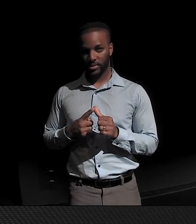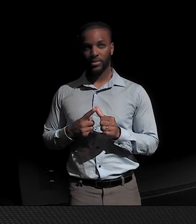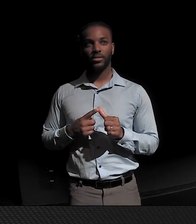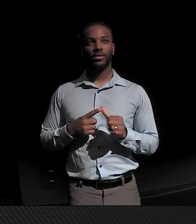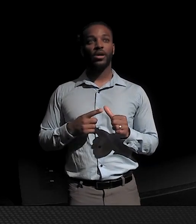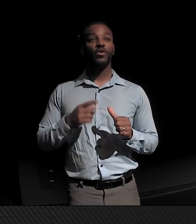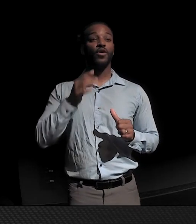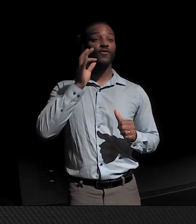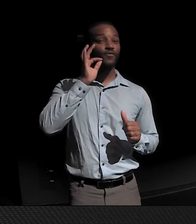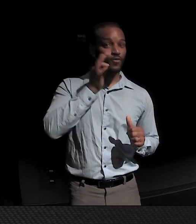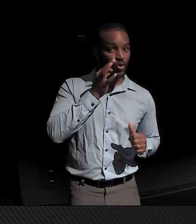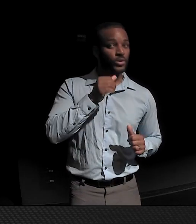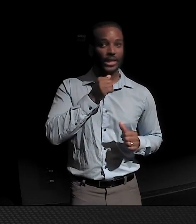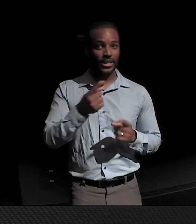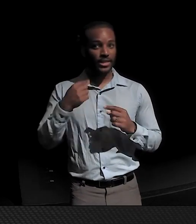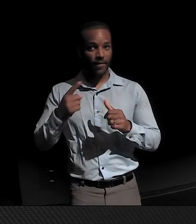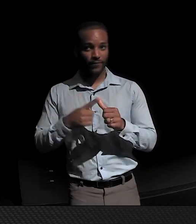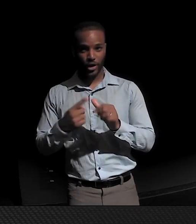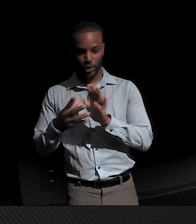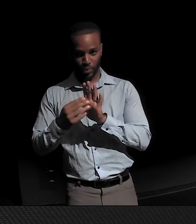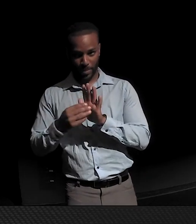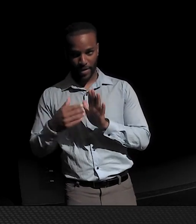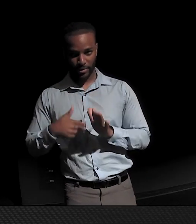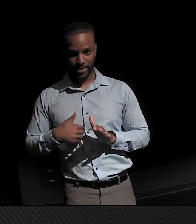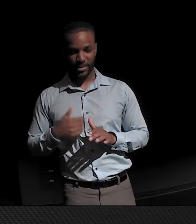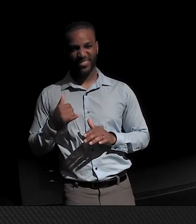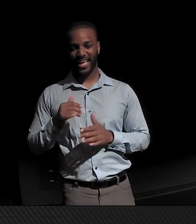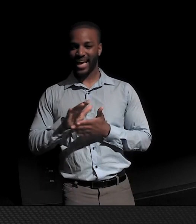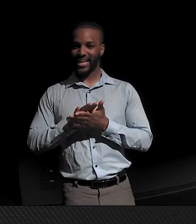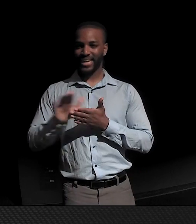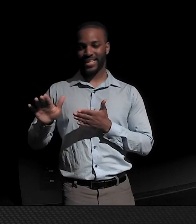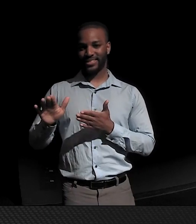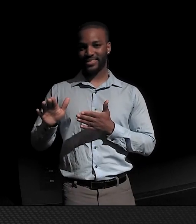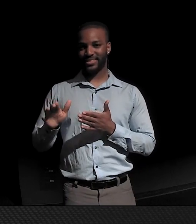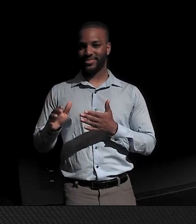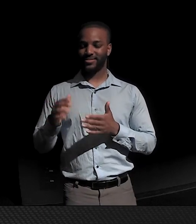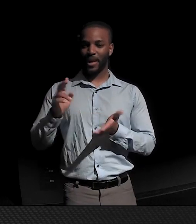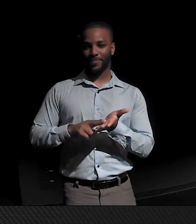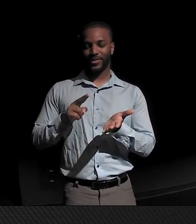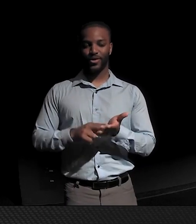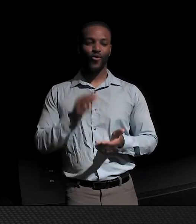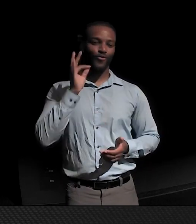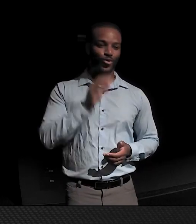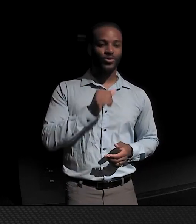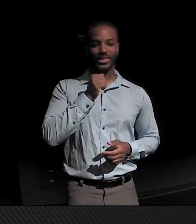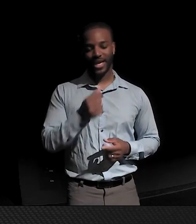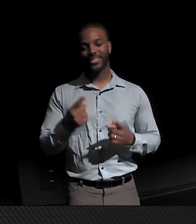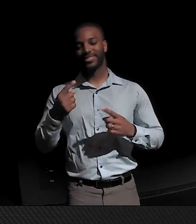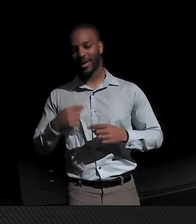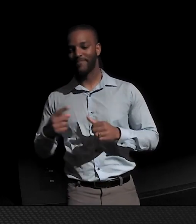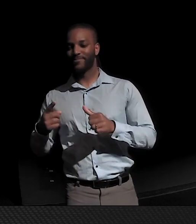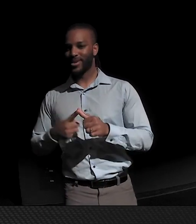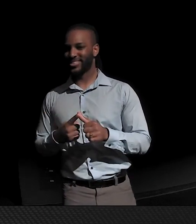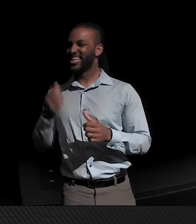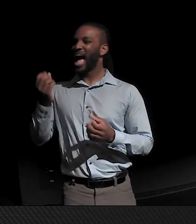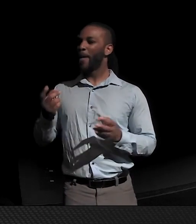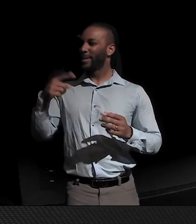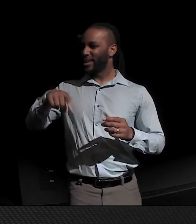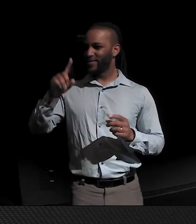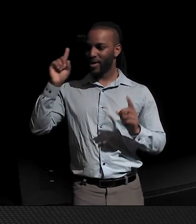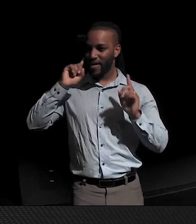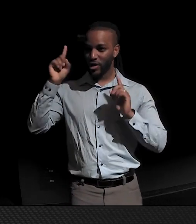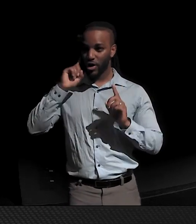with me. The fruit doesn't come first. It's got like a nice cadence to it. Fruit doesn't come first, right? Like, how many of you have